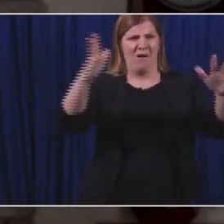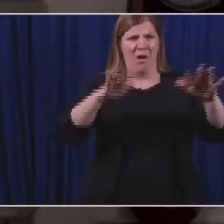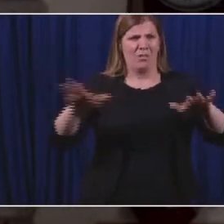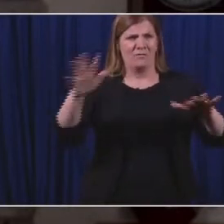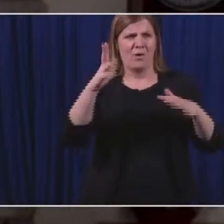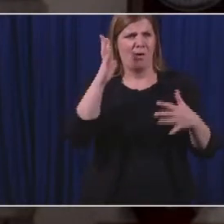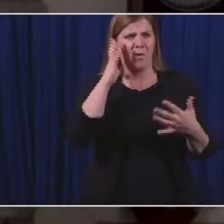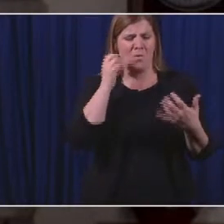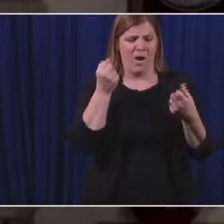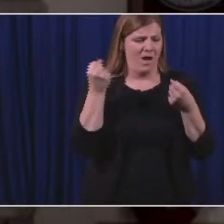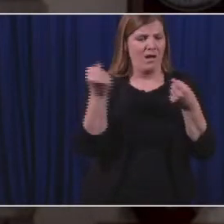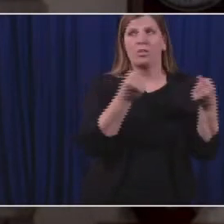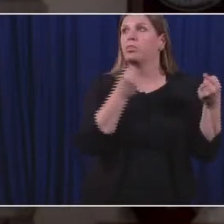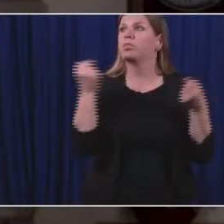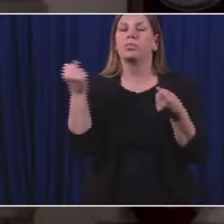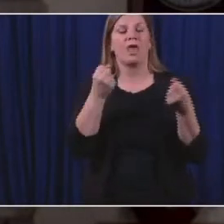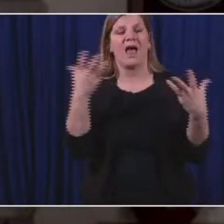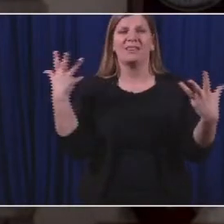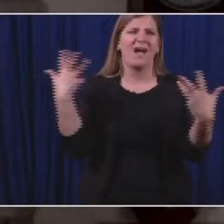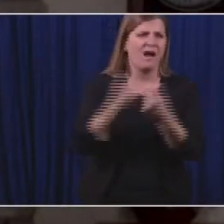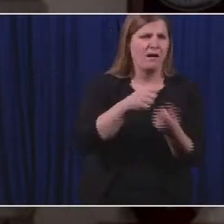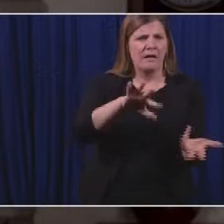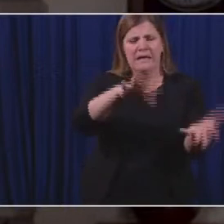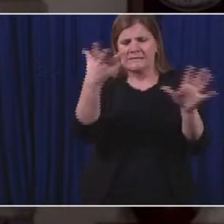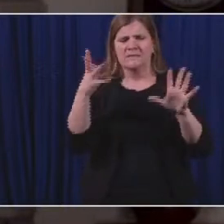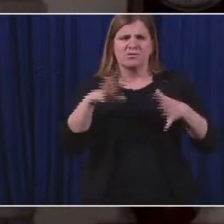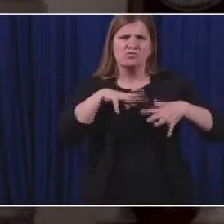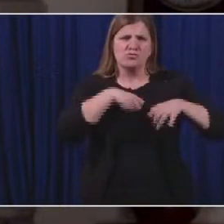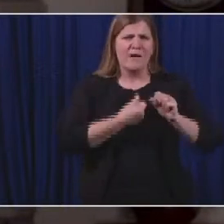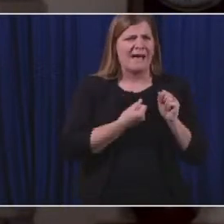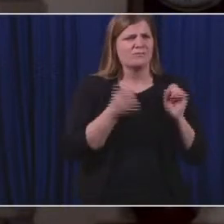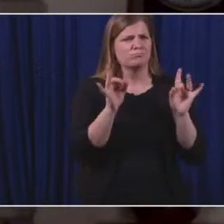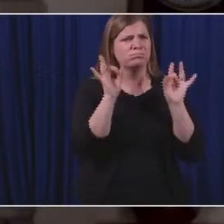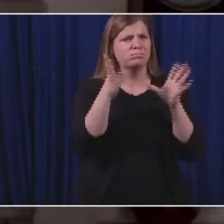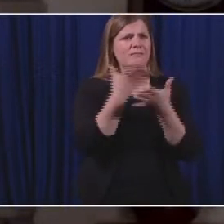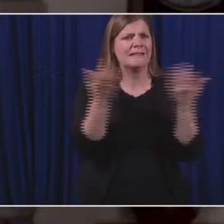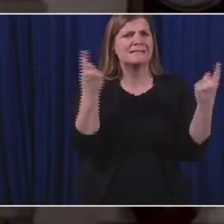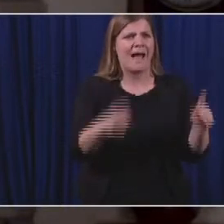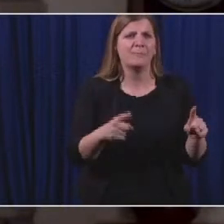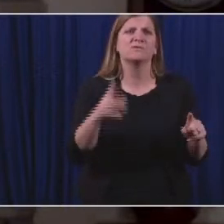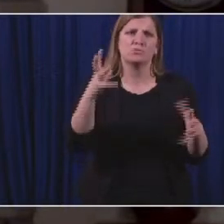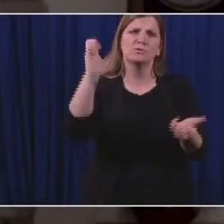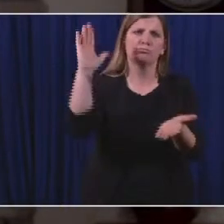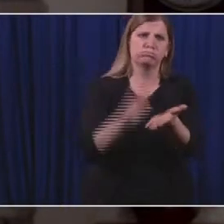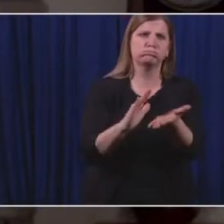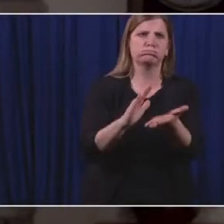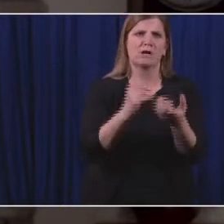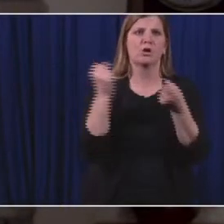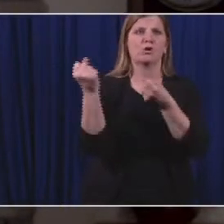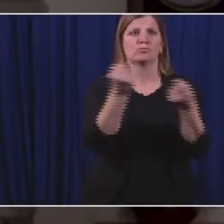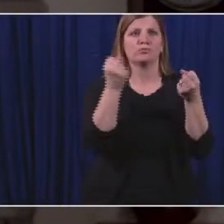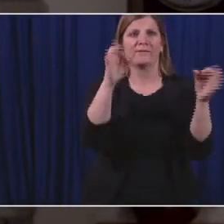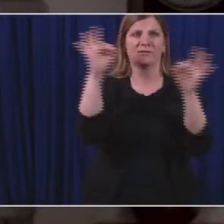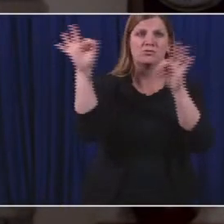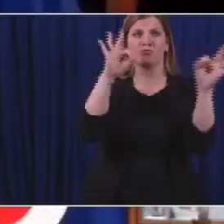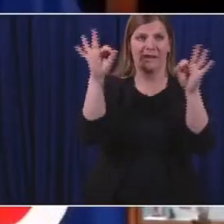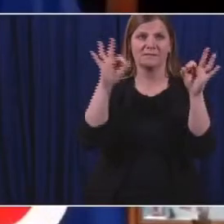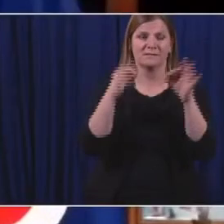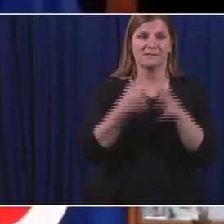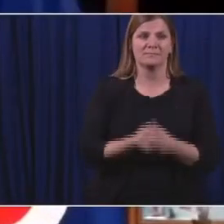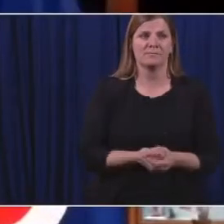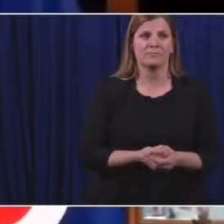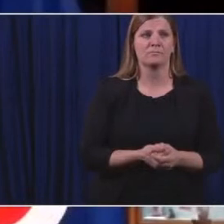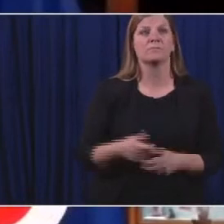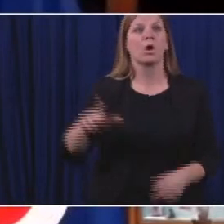gut-wrenching tragedies to distracted driving. Governor, if I'll just add that I plan to